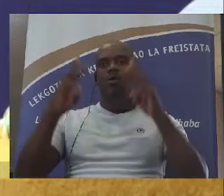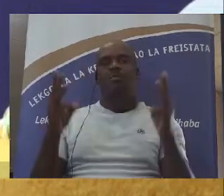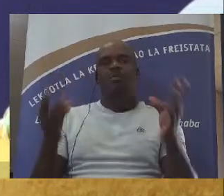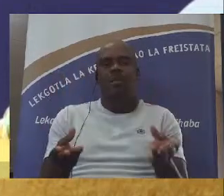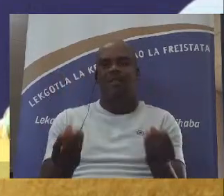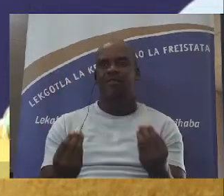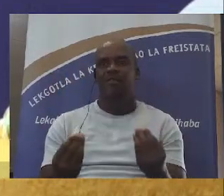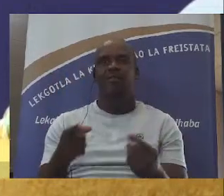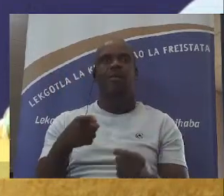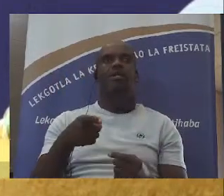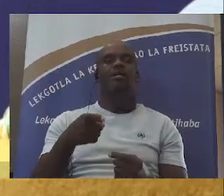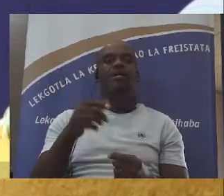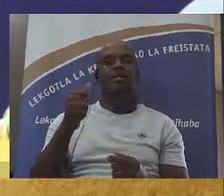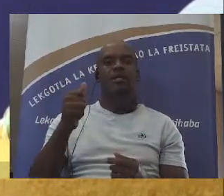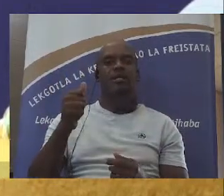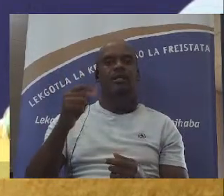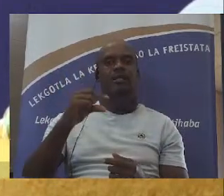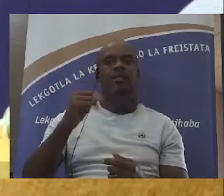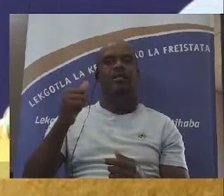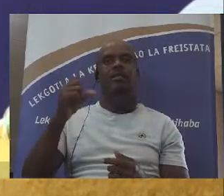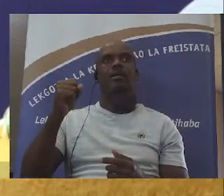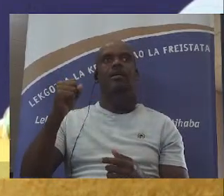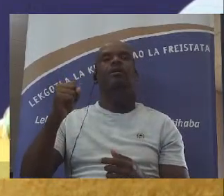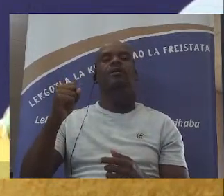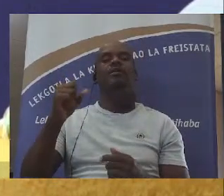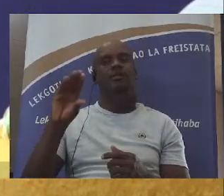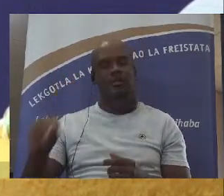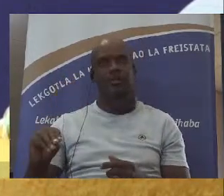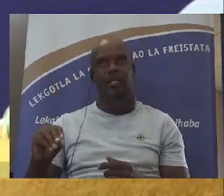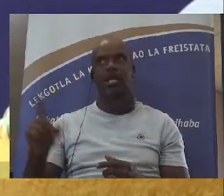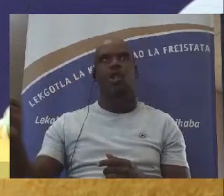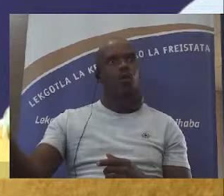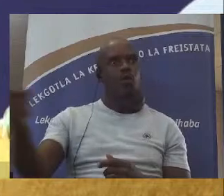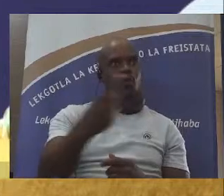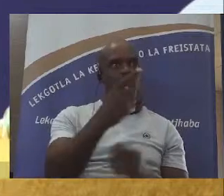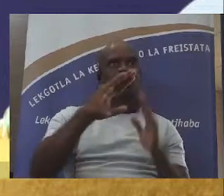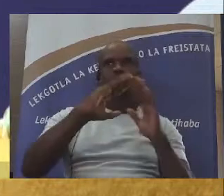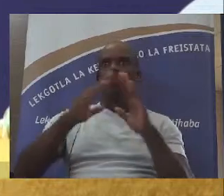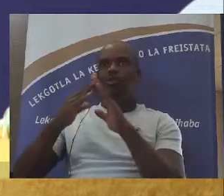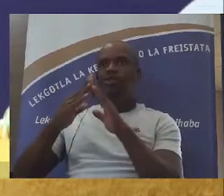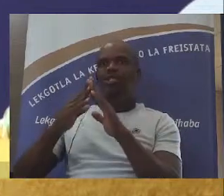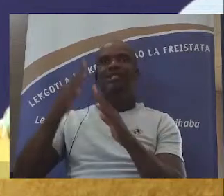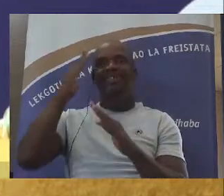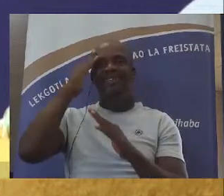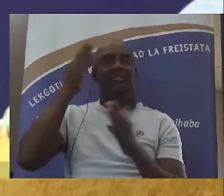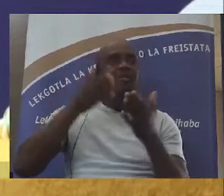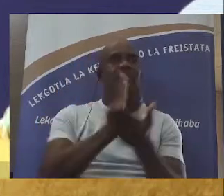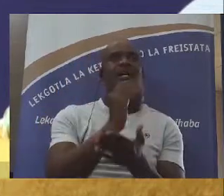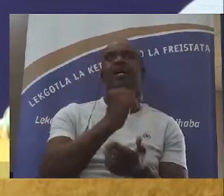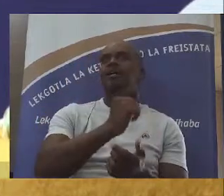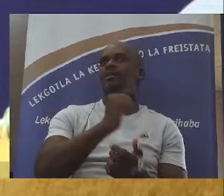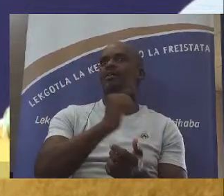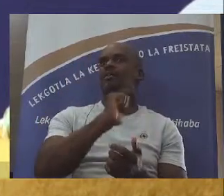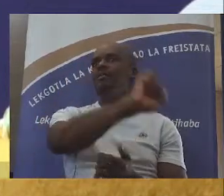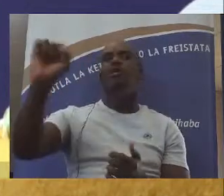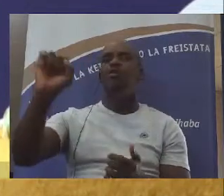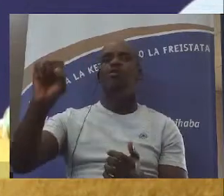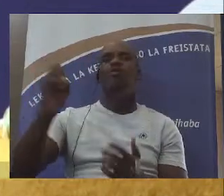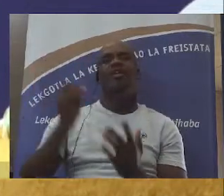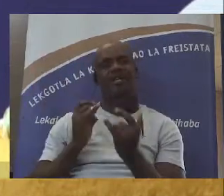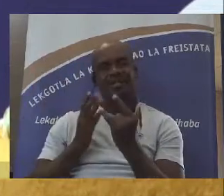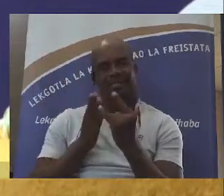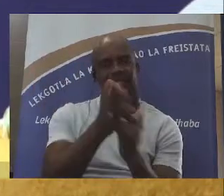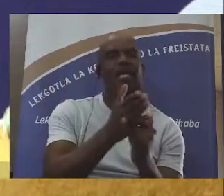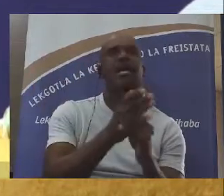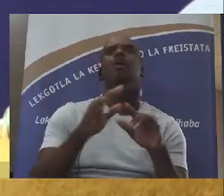fumane hore e teng mona lona le setjhaba le tsebe ho tseba ditokelo tsa hore hey hore ke kene moo ke tlo